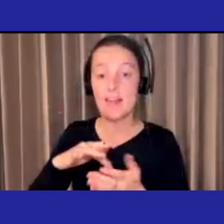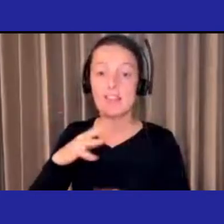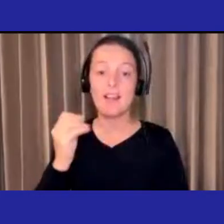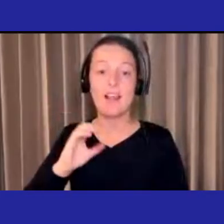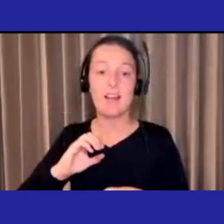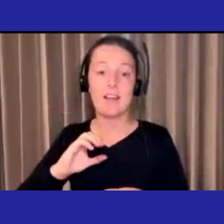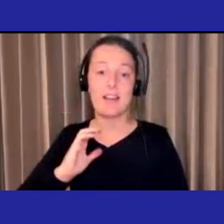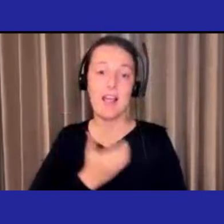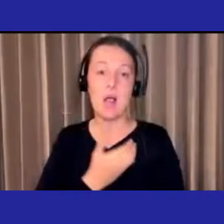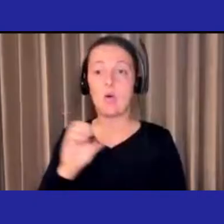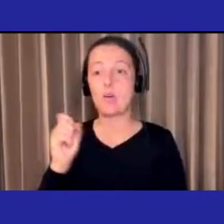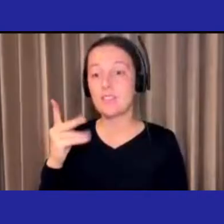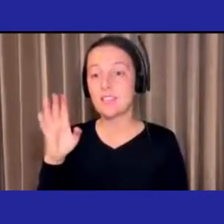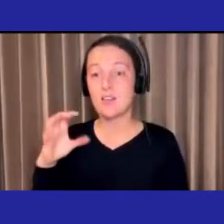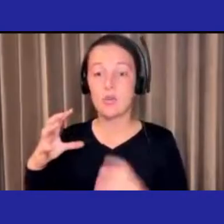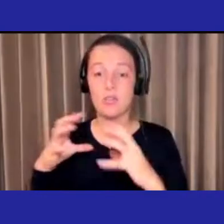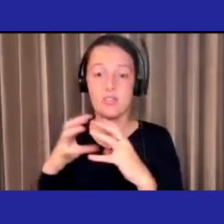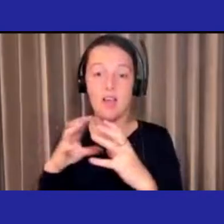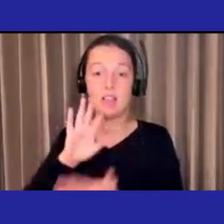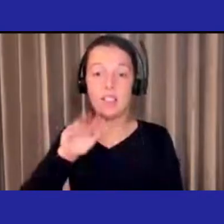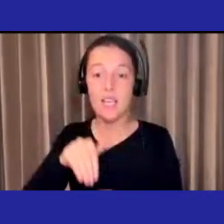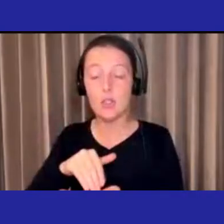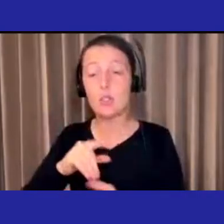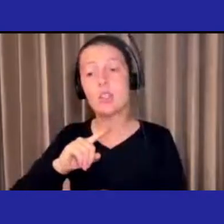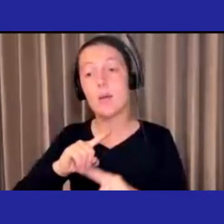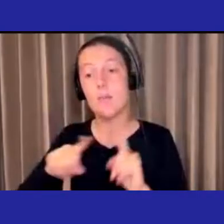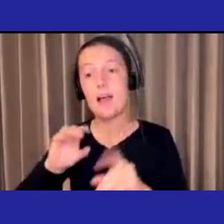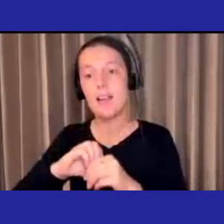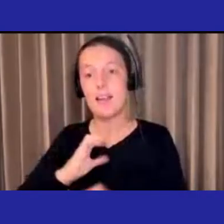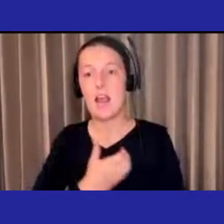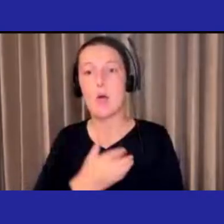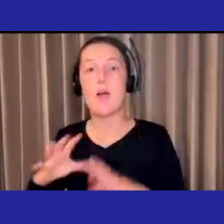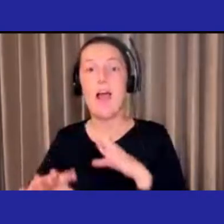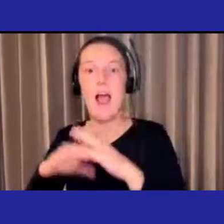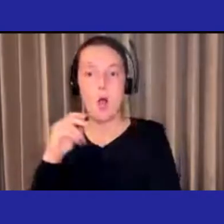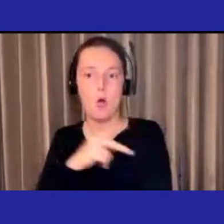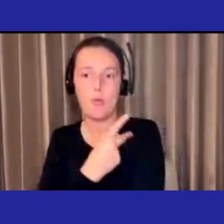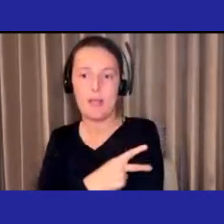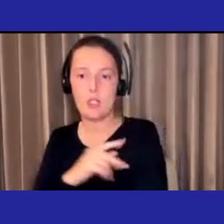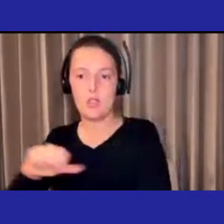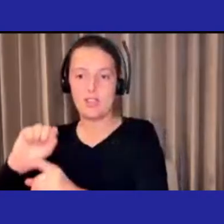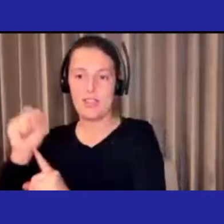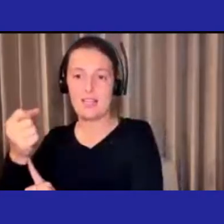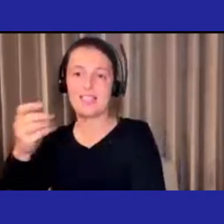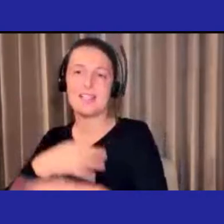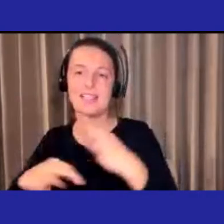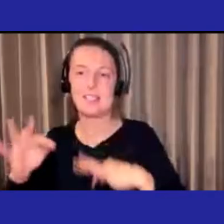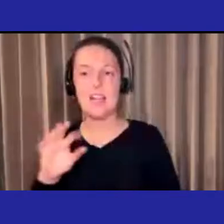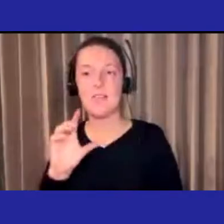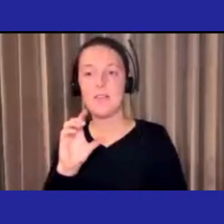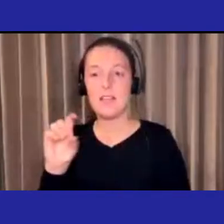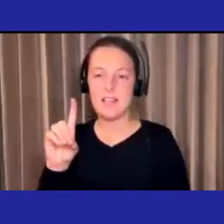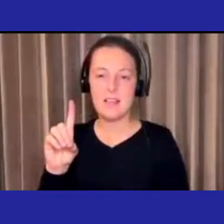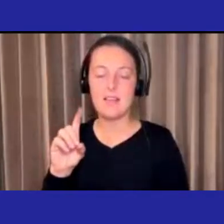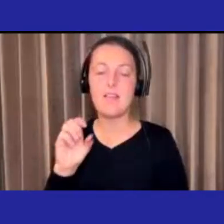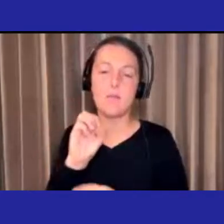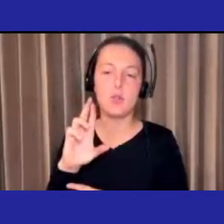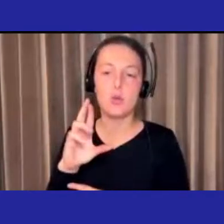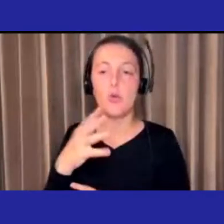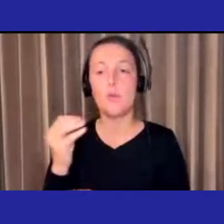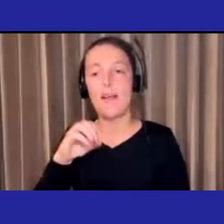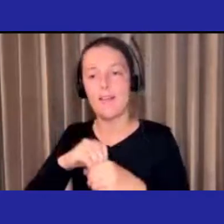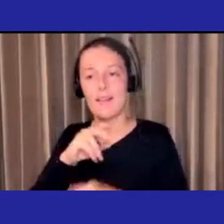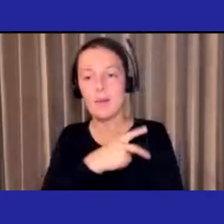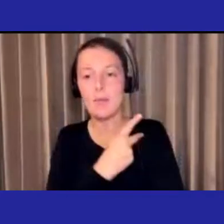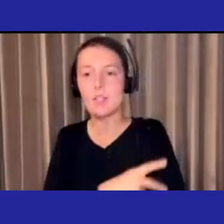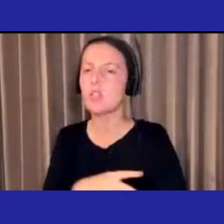in our outpatient settings as opposed to coming to the emergency room and the inpatient. Nicola, though, don't you think the cancer center must